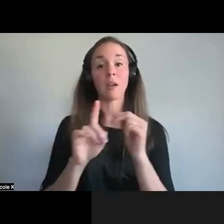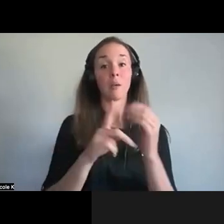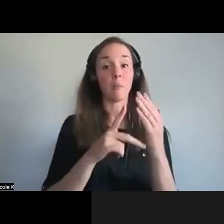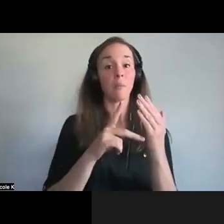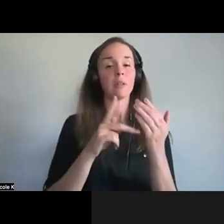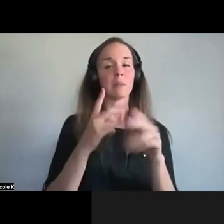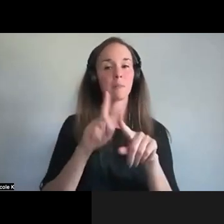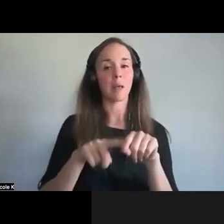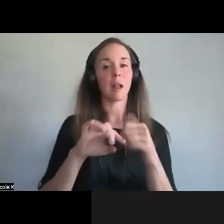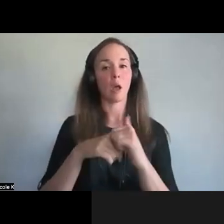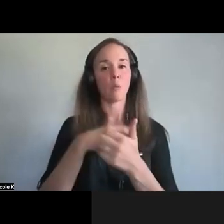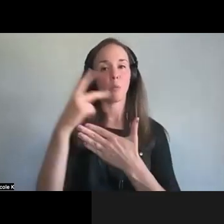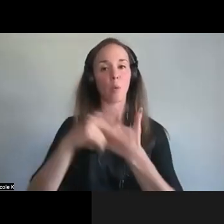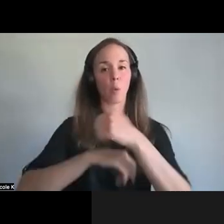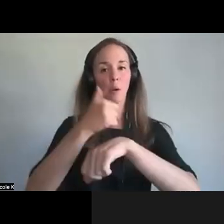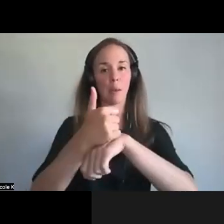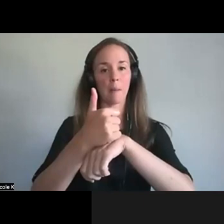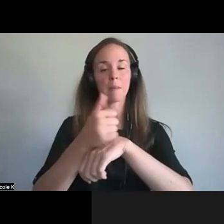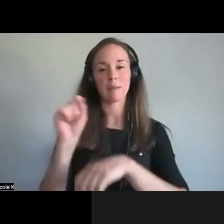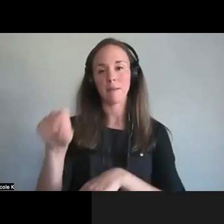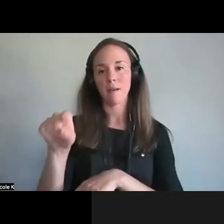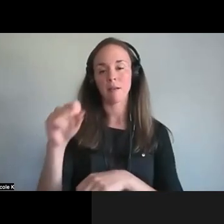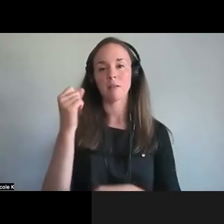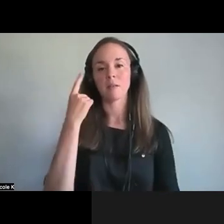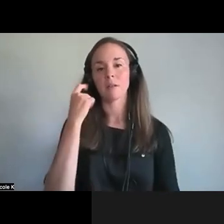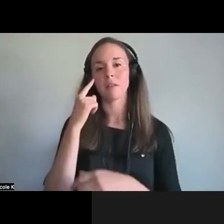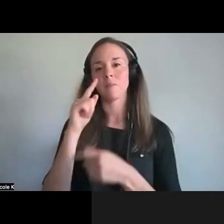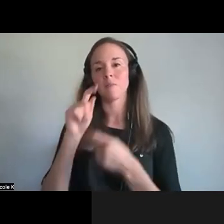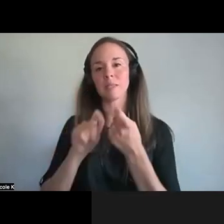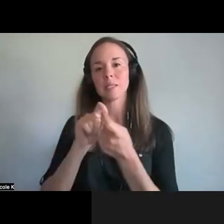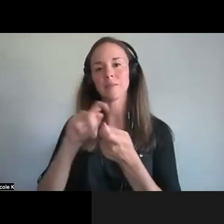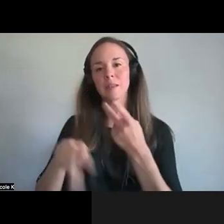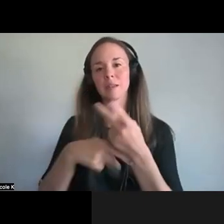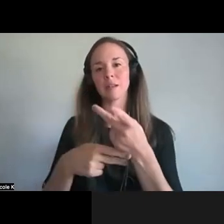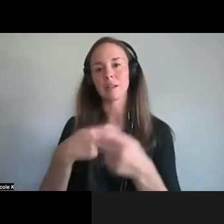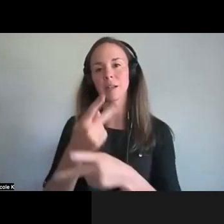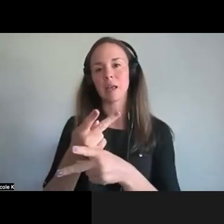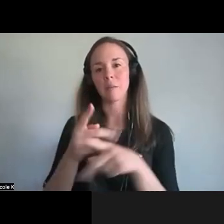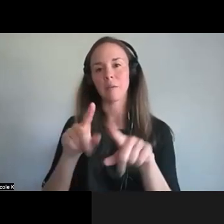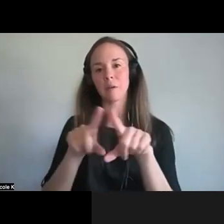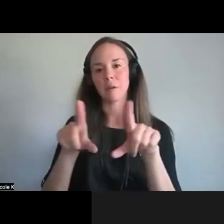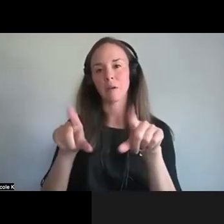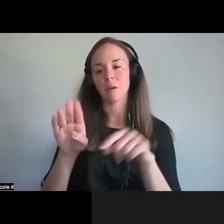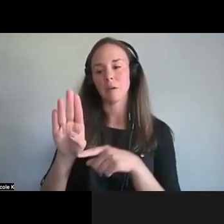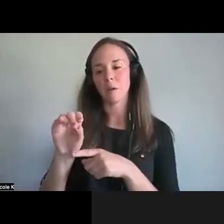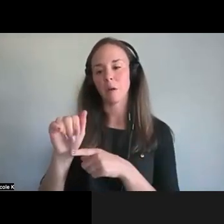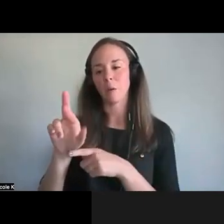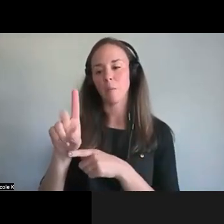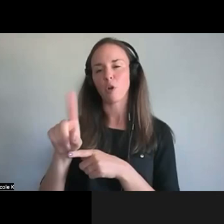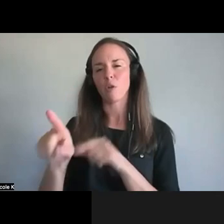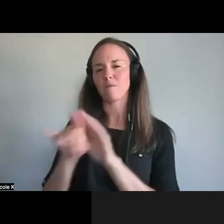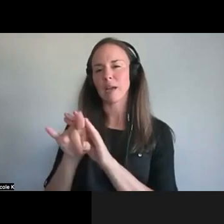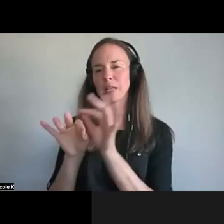yes. Because of the specific type of board that they use. So you would have to find the instructions for